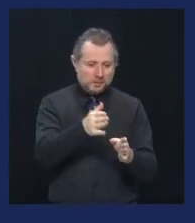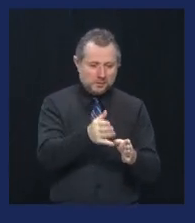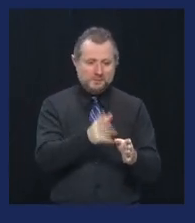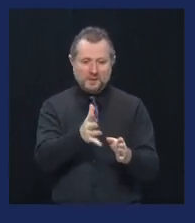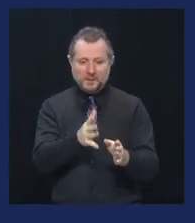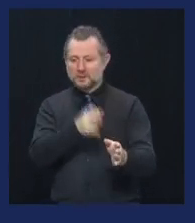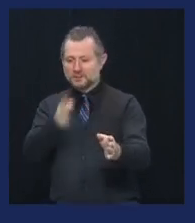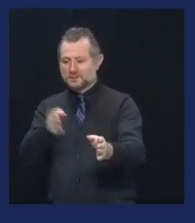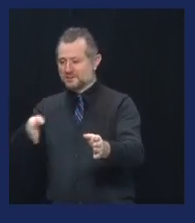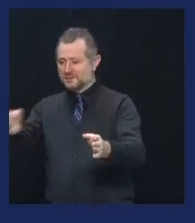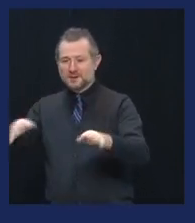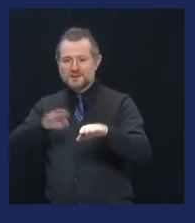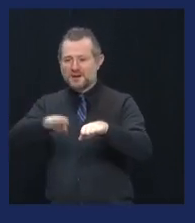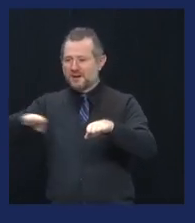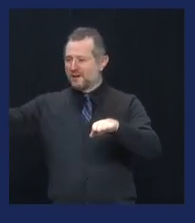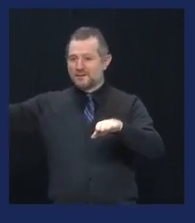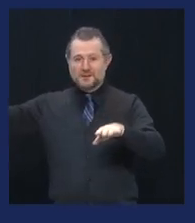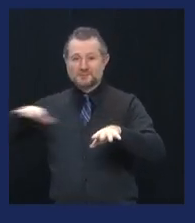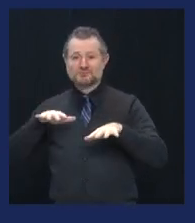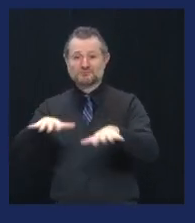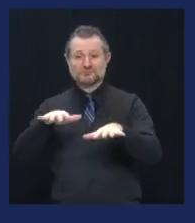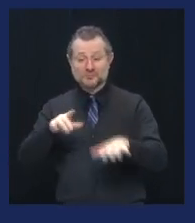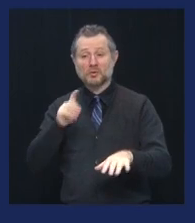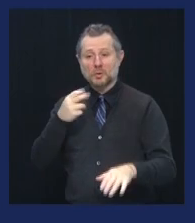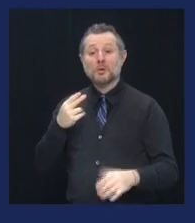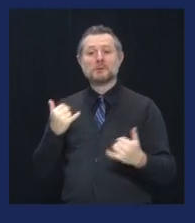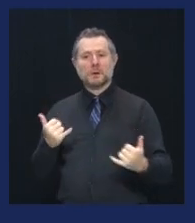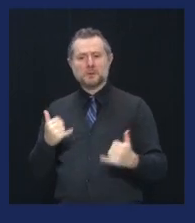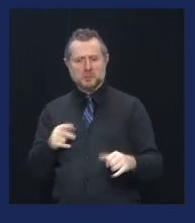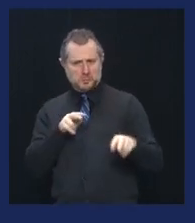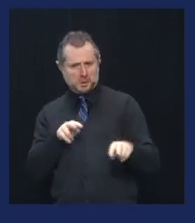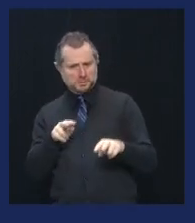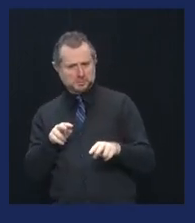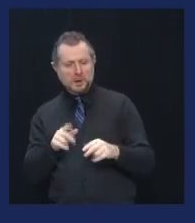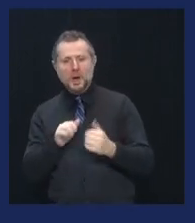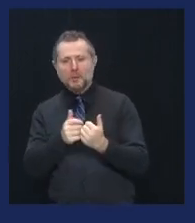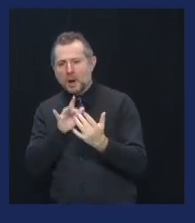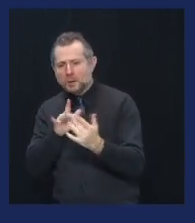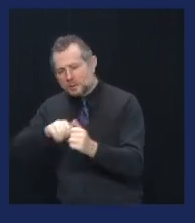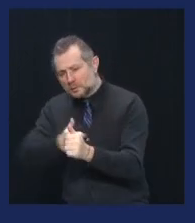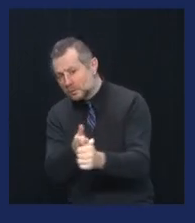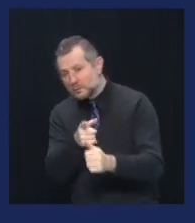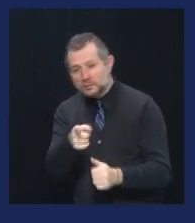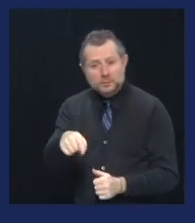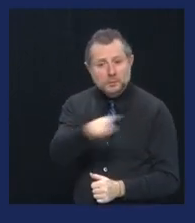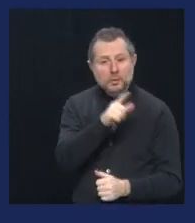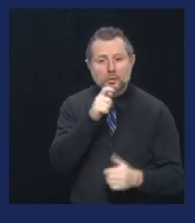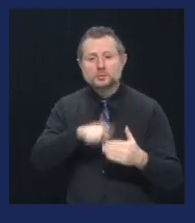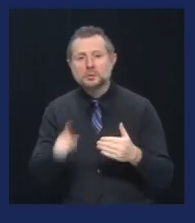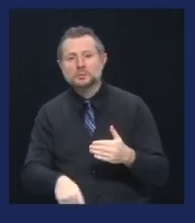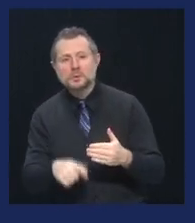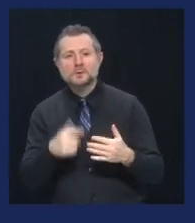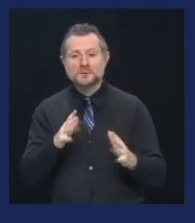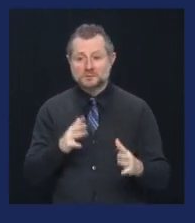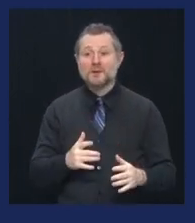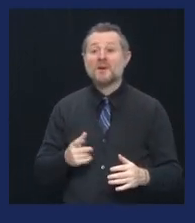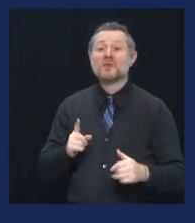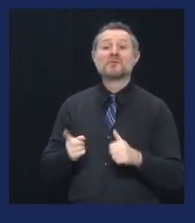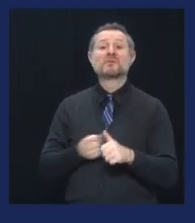car. The Department of Health is monitoring the contact tracing results, but all early